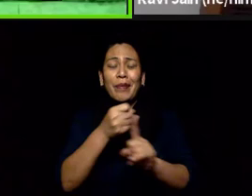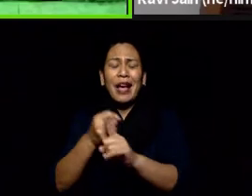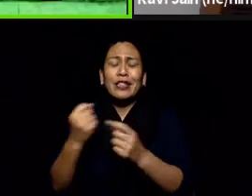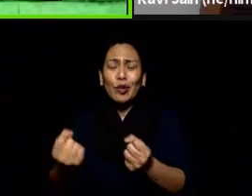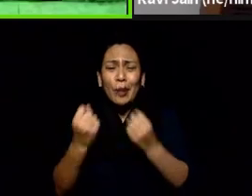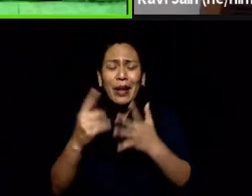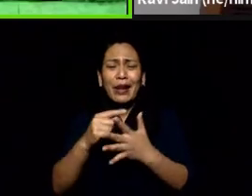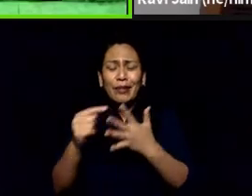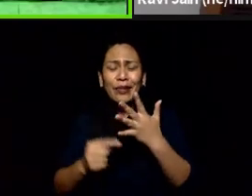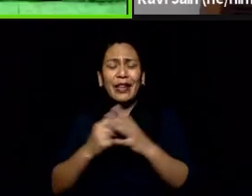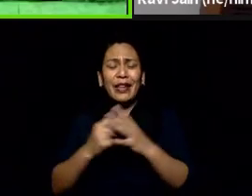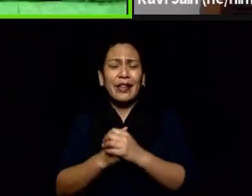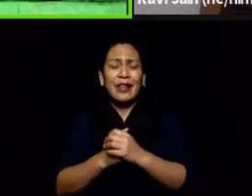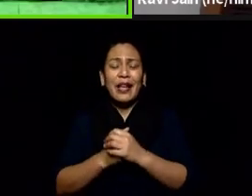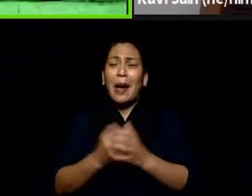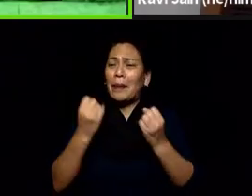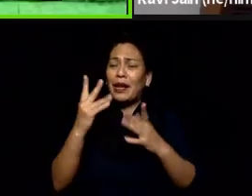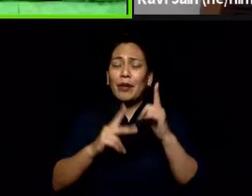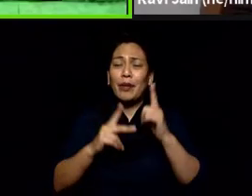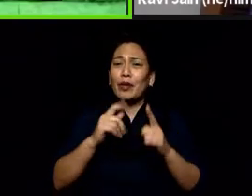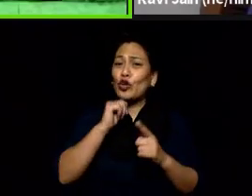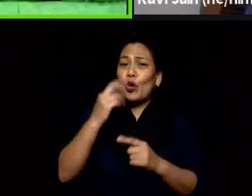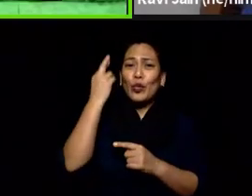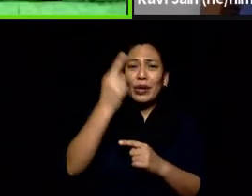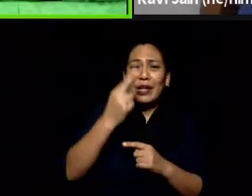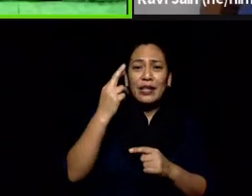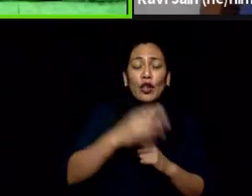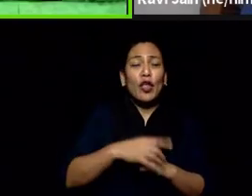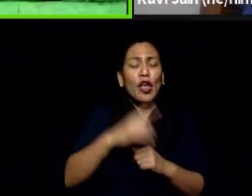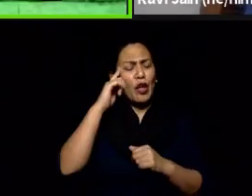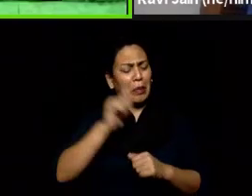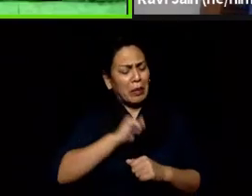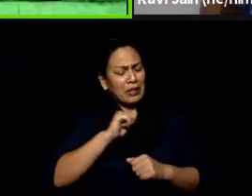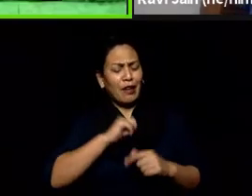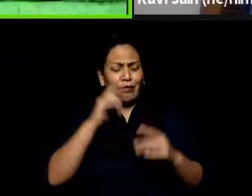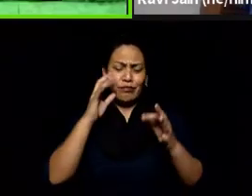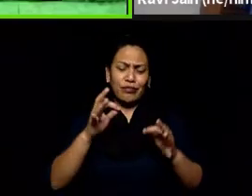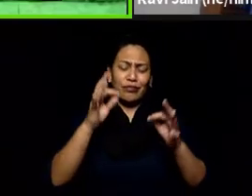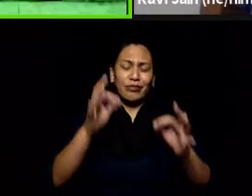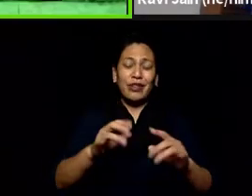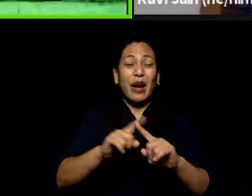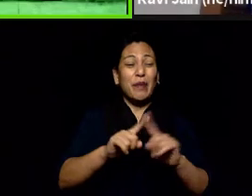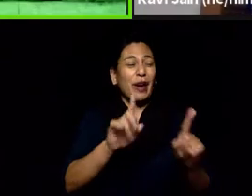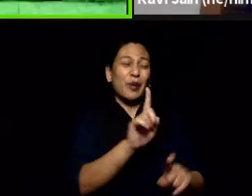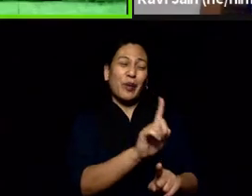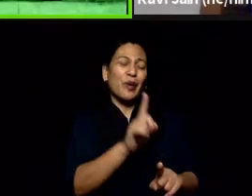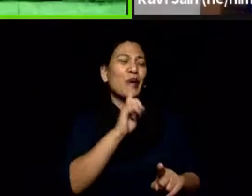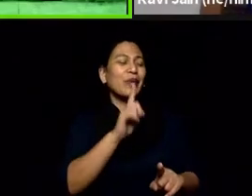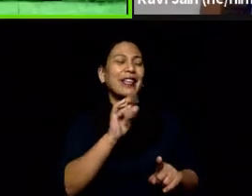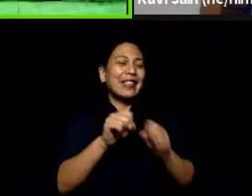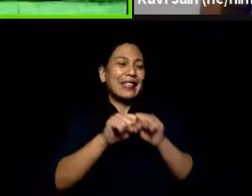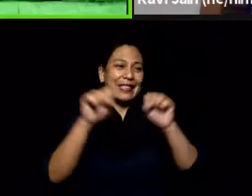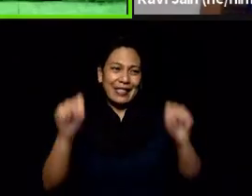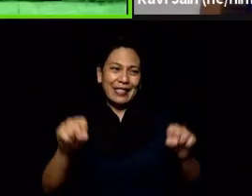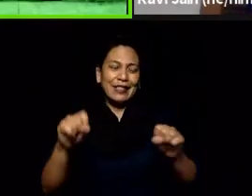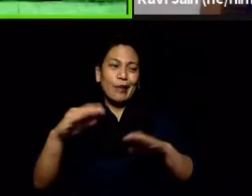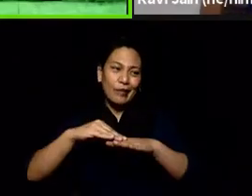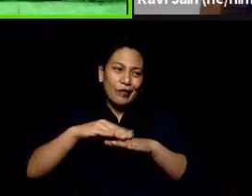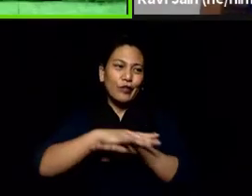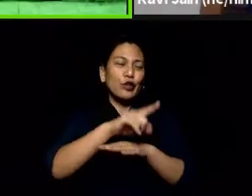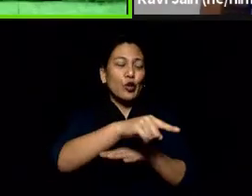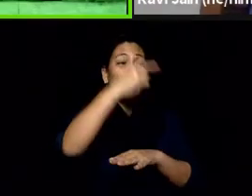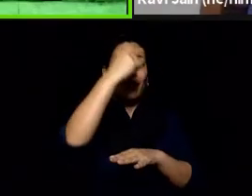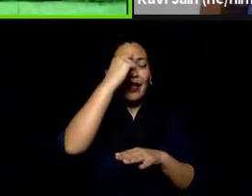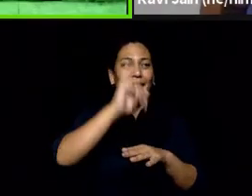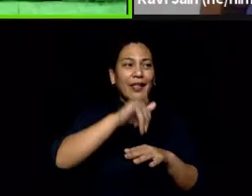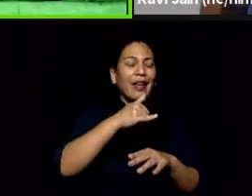even knowing that they were actually taking, you know, they thought they were taking their own decision. It's like, no, actually, there's certain ways that we're made to think. But I also